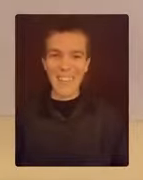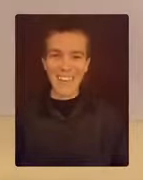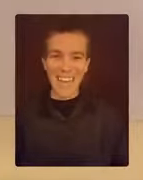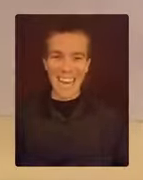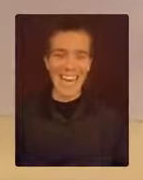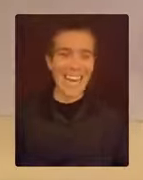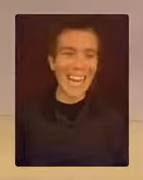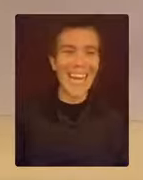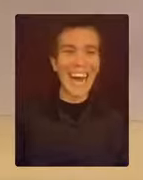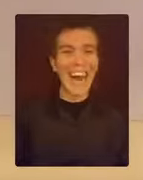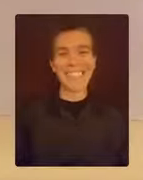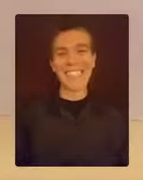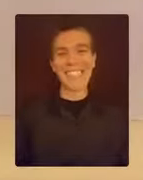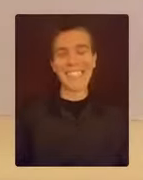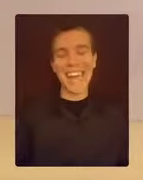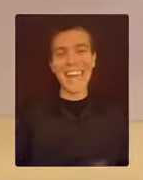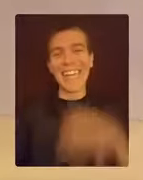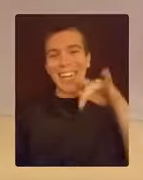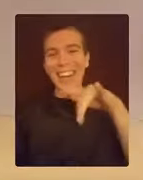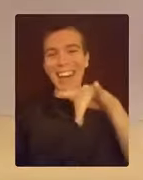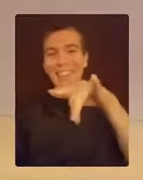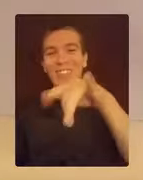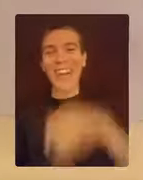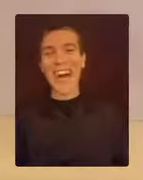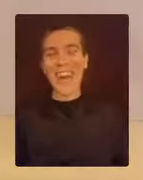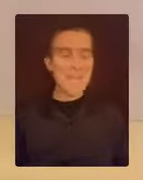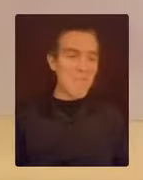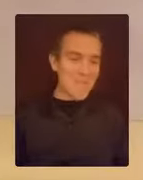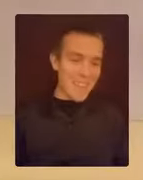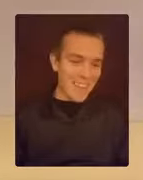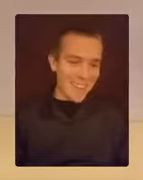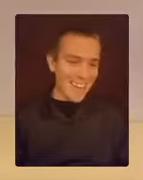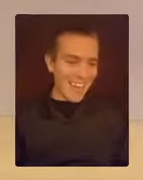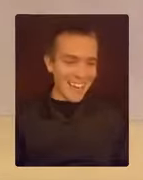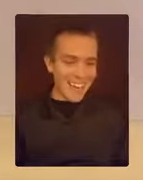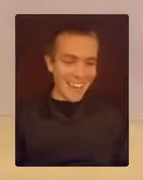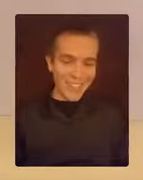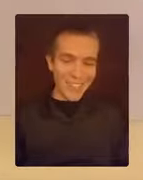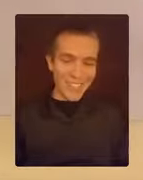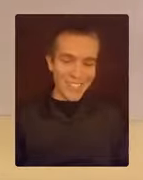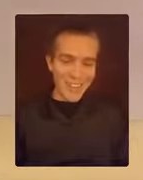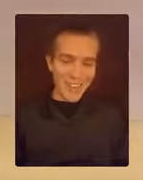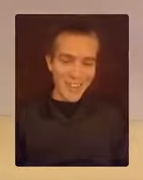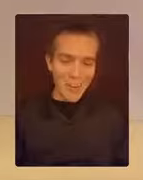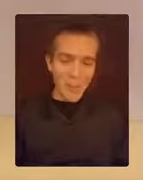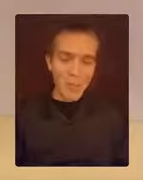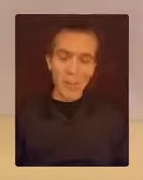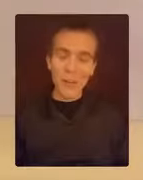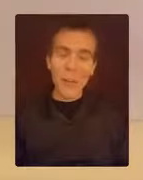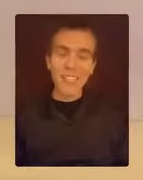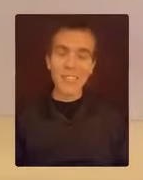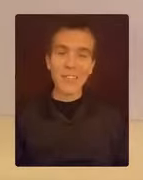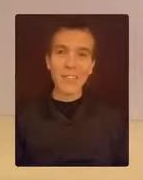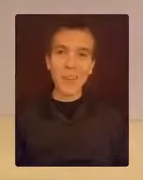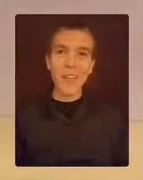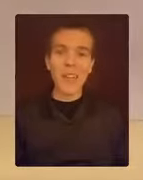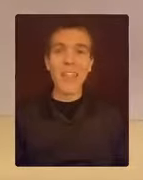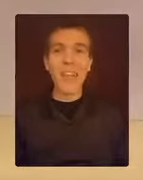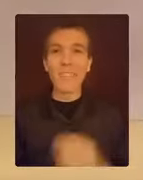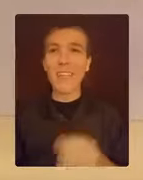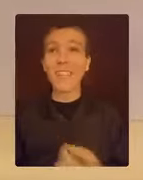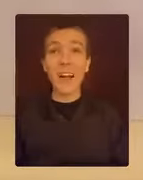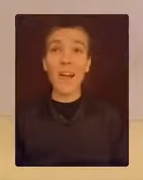bam! I was in a jet, and I was flying. And it was once I realized that I was dreaming